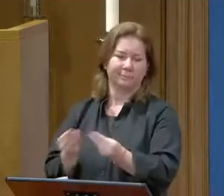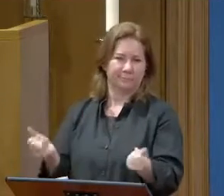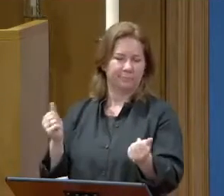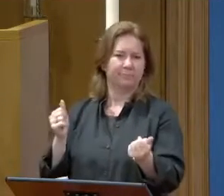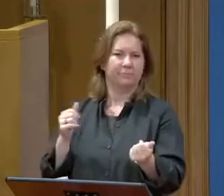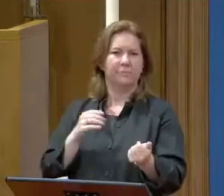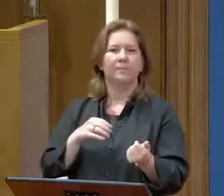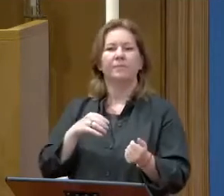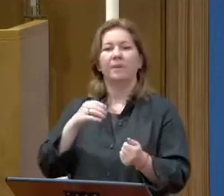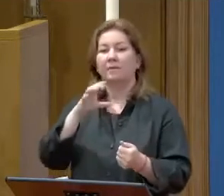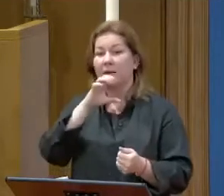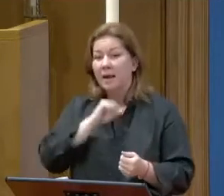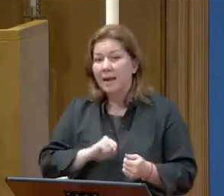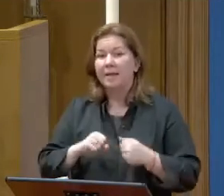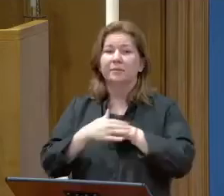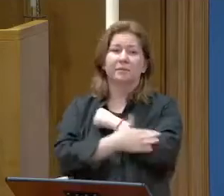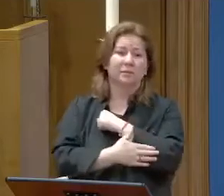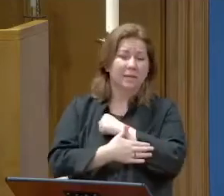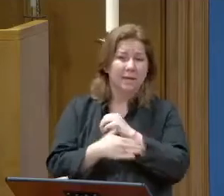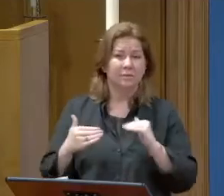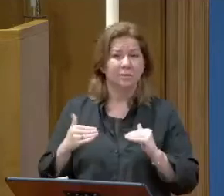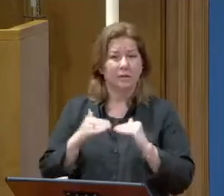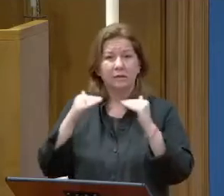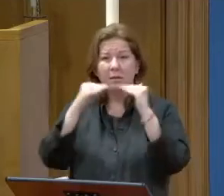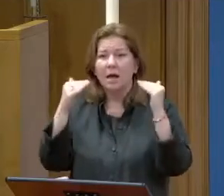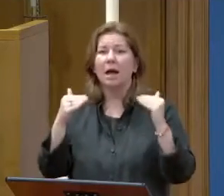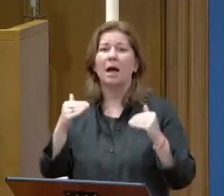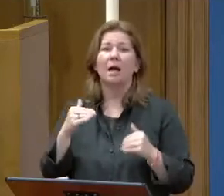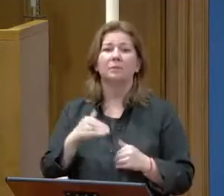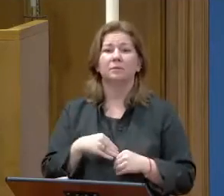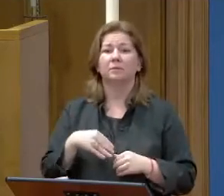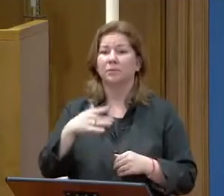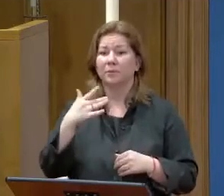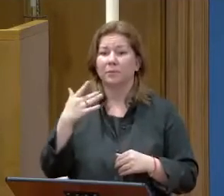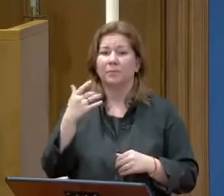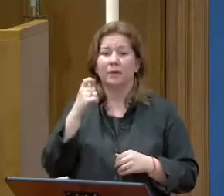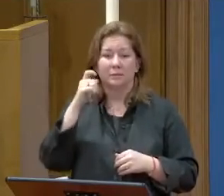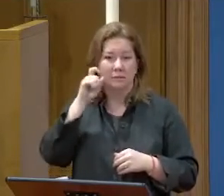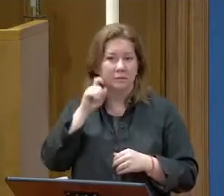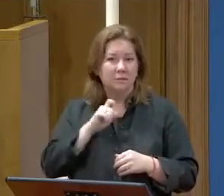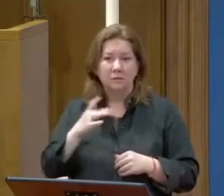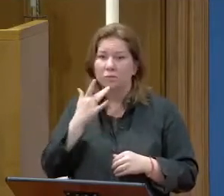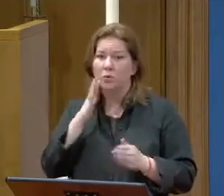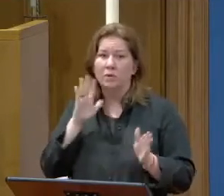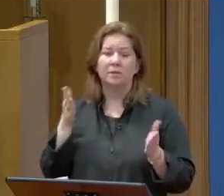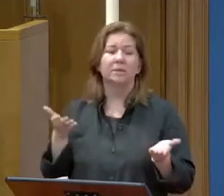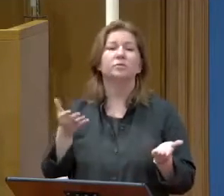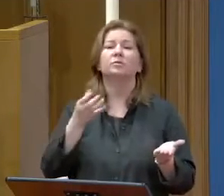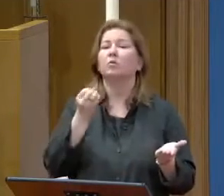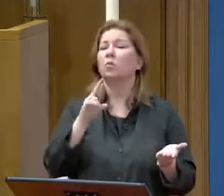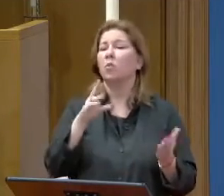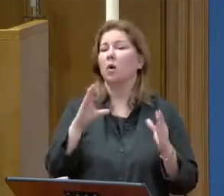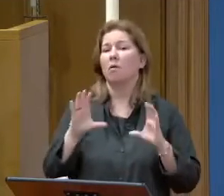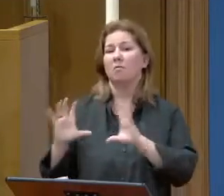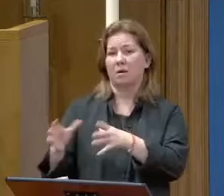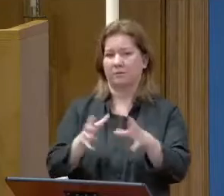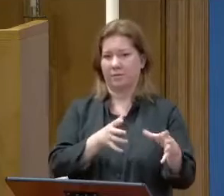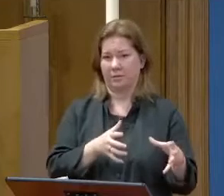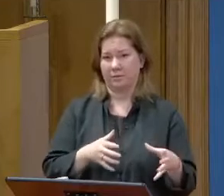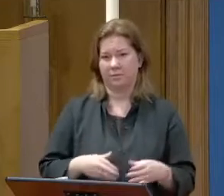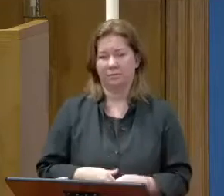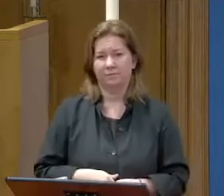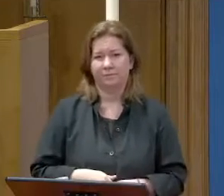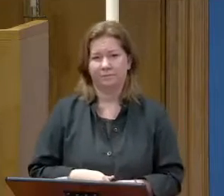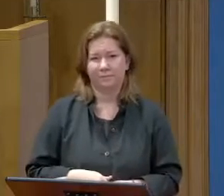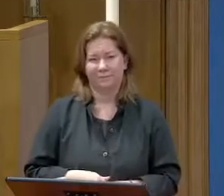nation, age and class, orientation and identification. It's hard to hear opinions we abhor